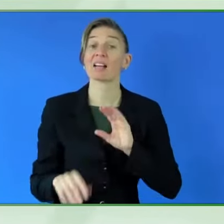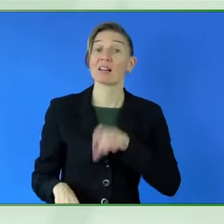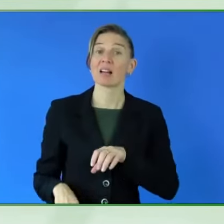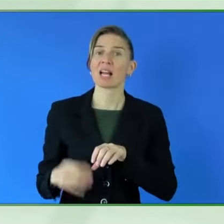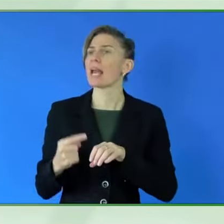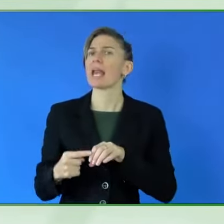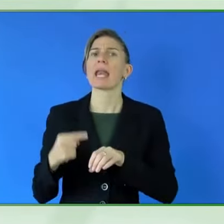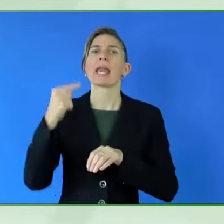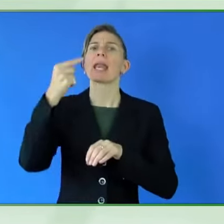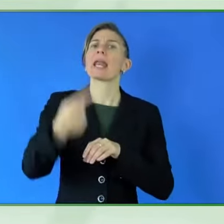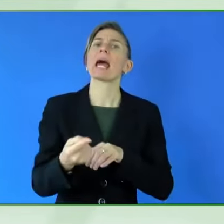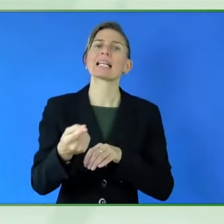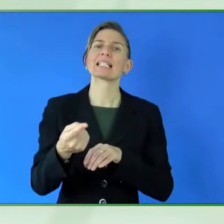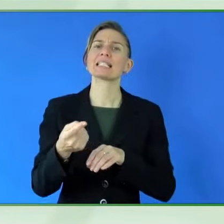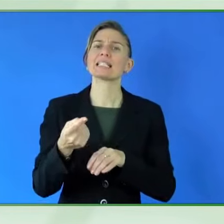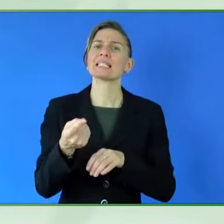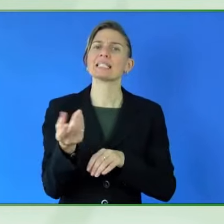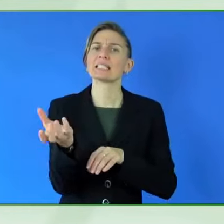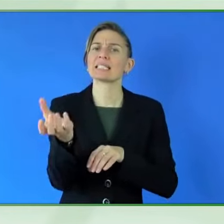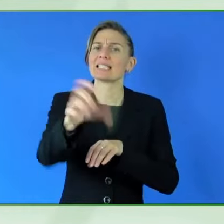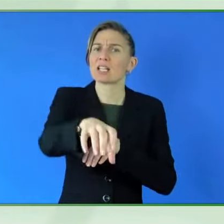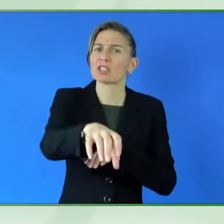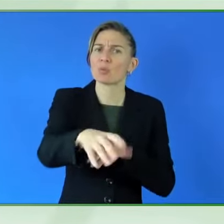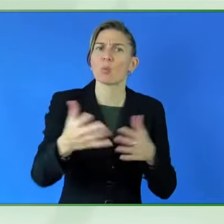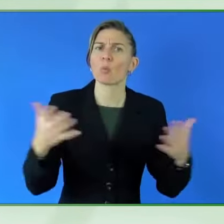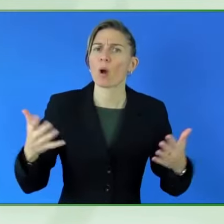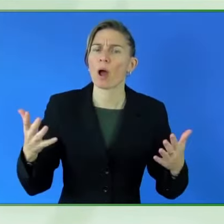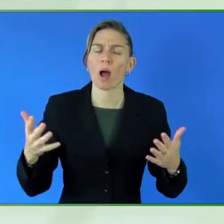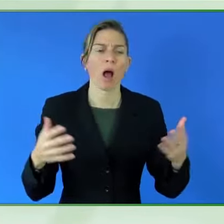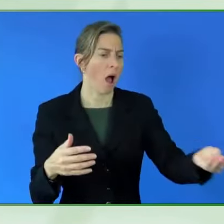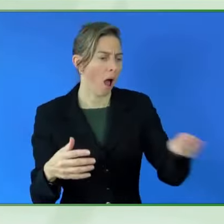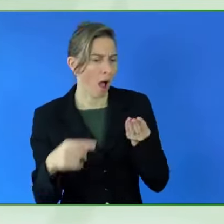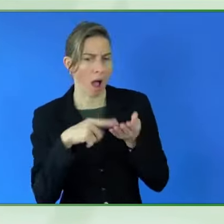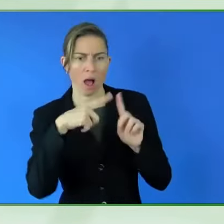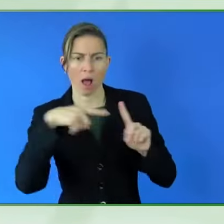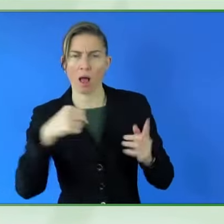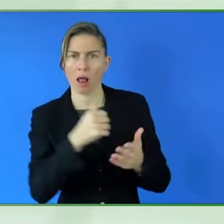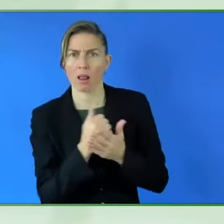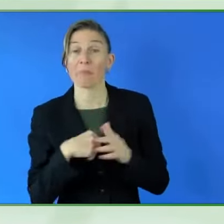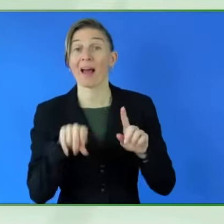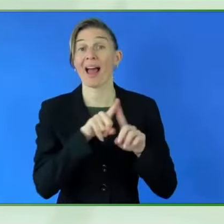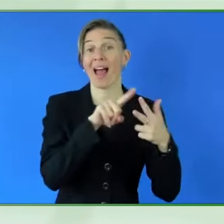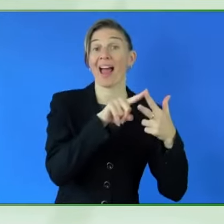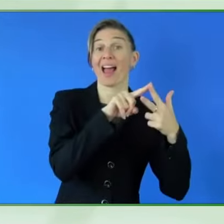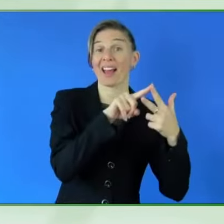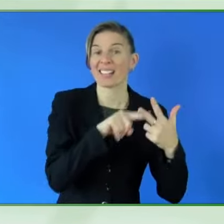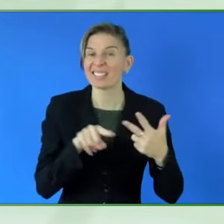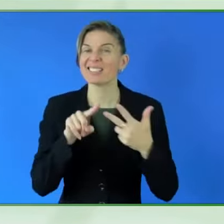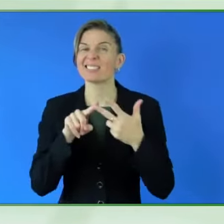use the data in that way. And then importantly, and as the segue to our last bit of the conversation, is